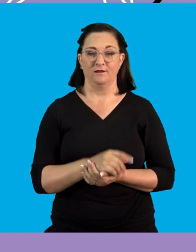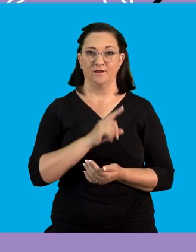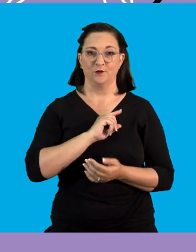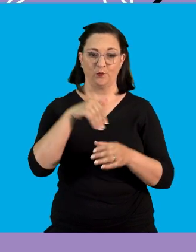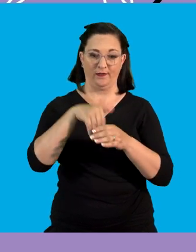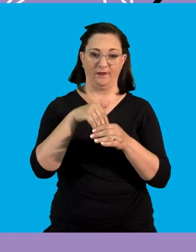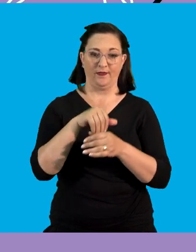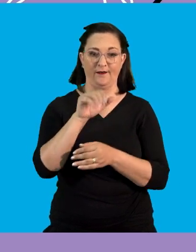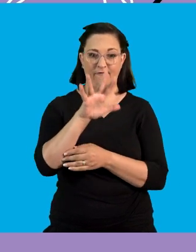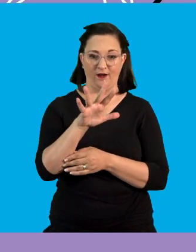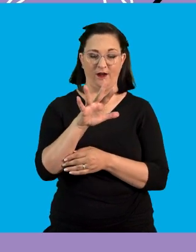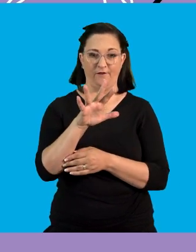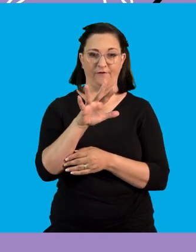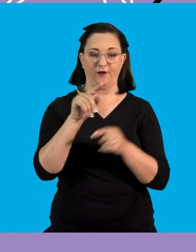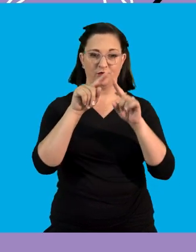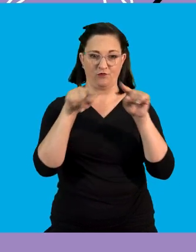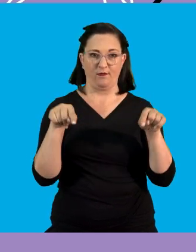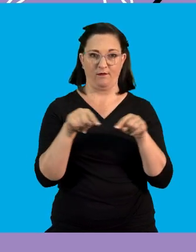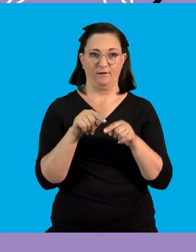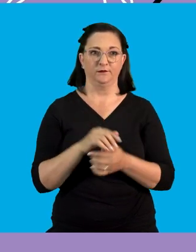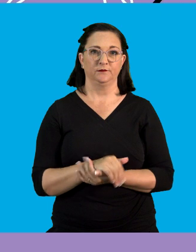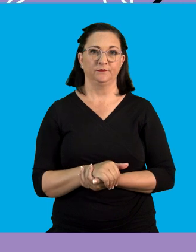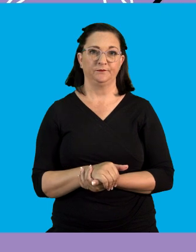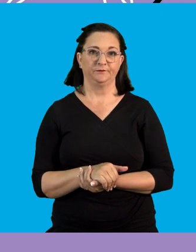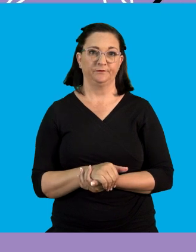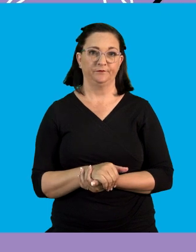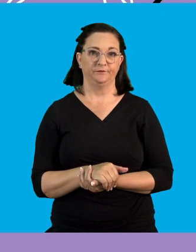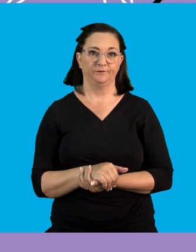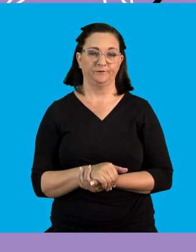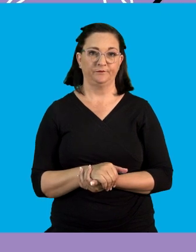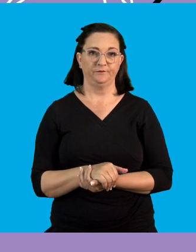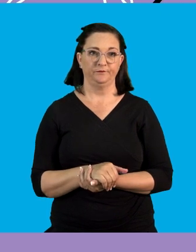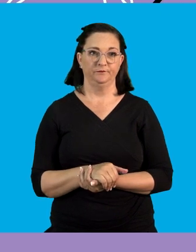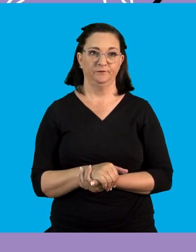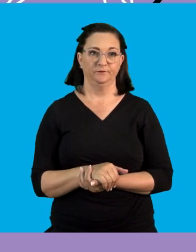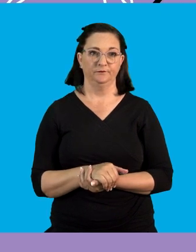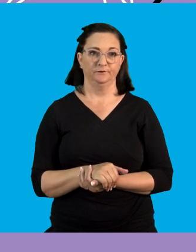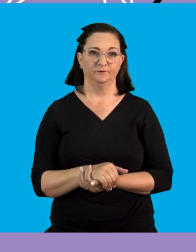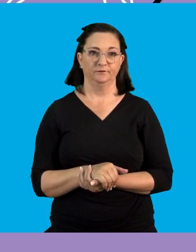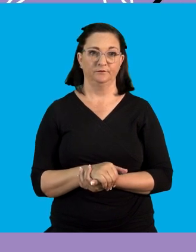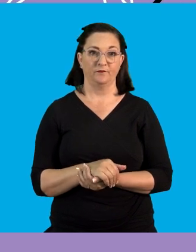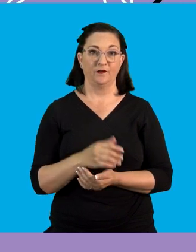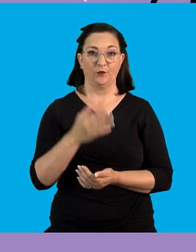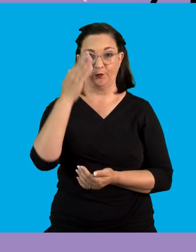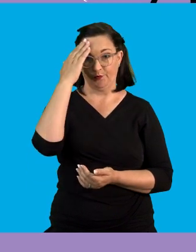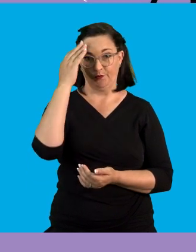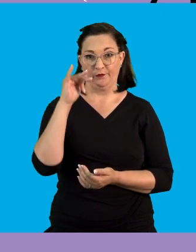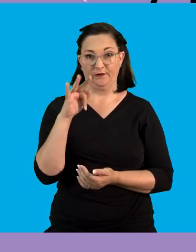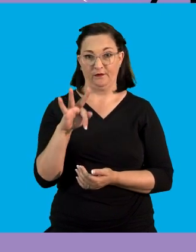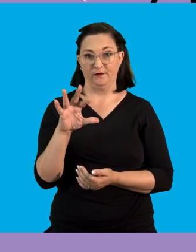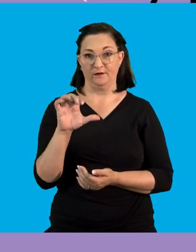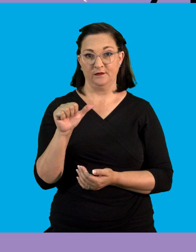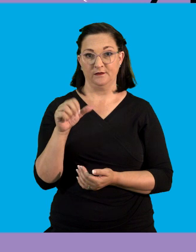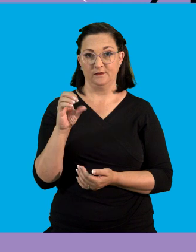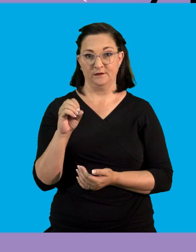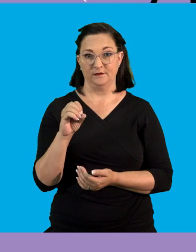sides, and we have 1, 2, 3, 4, 5 triangles. Let's go back to the previous one even further. And